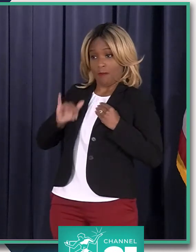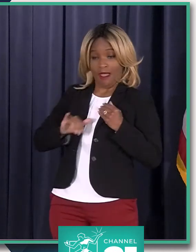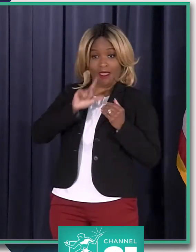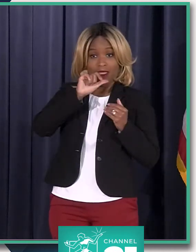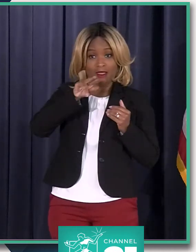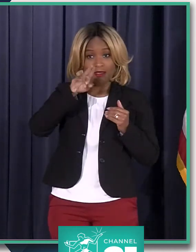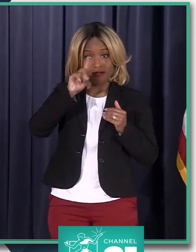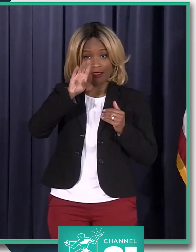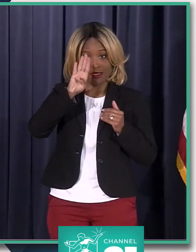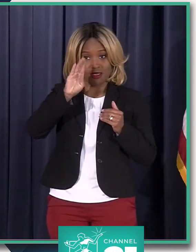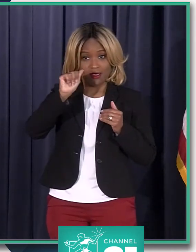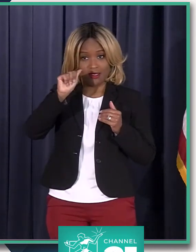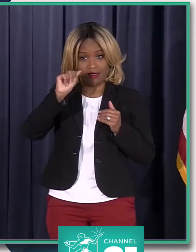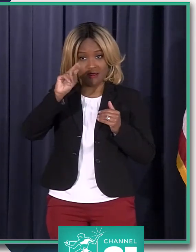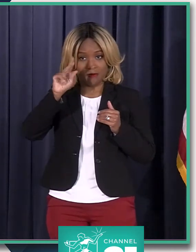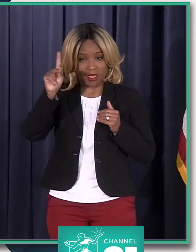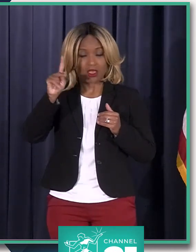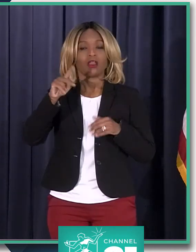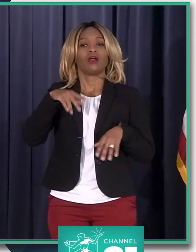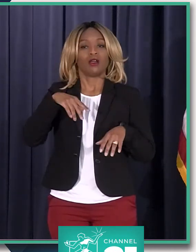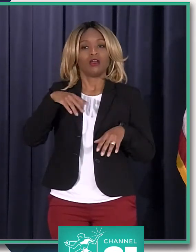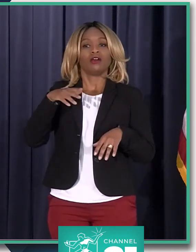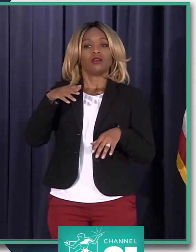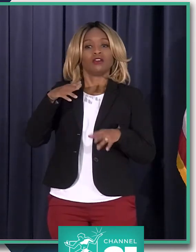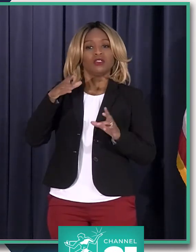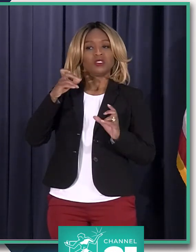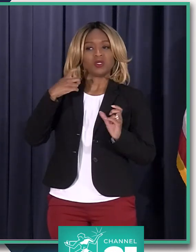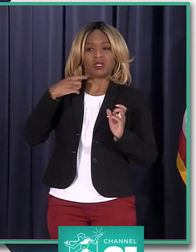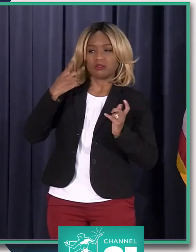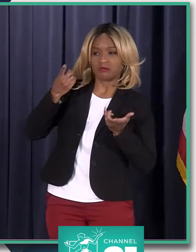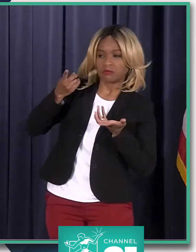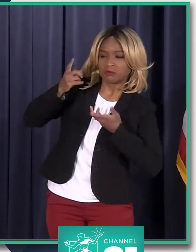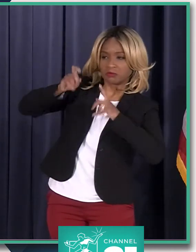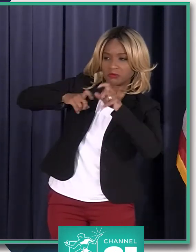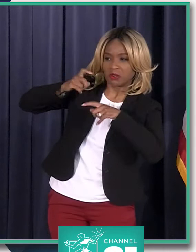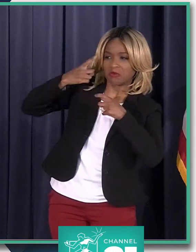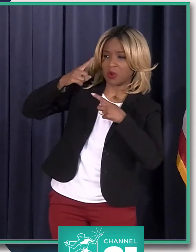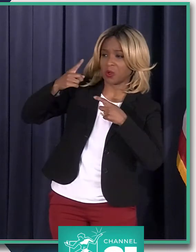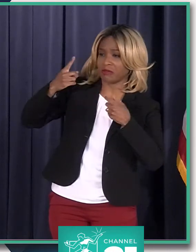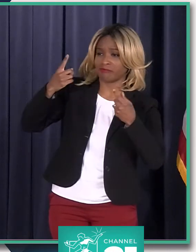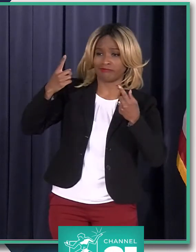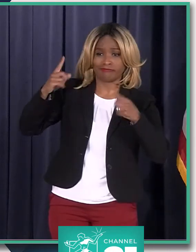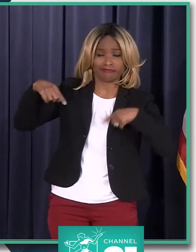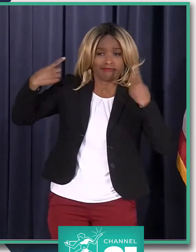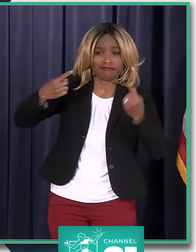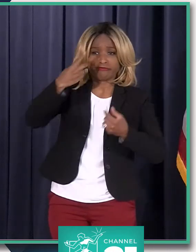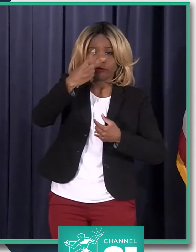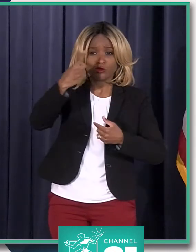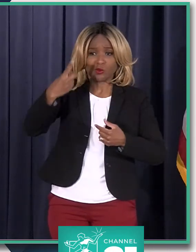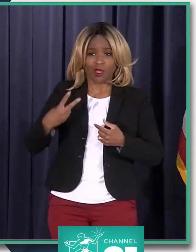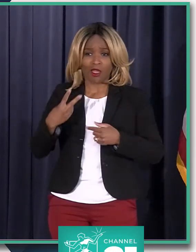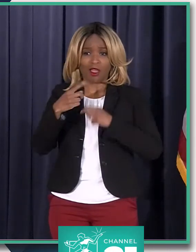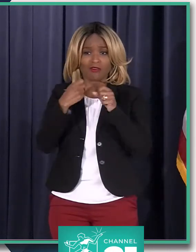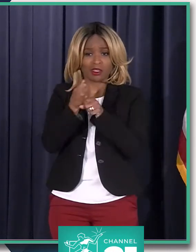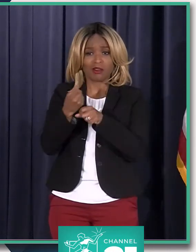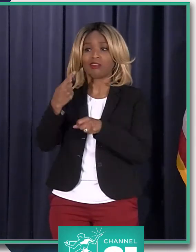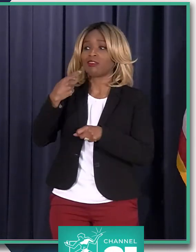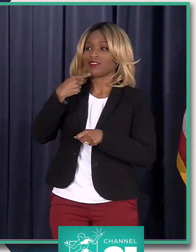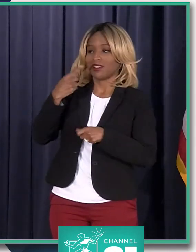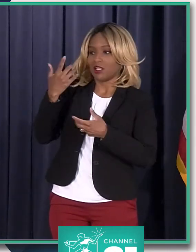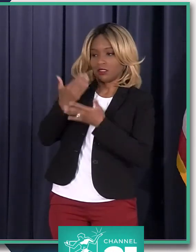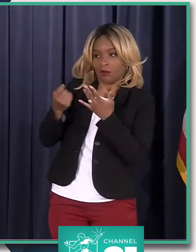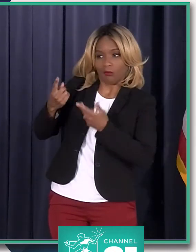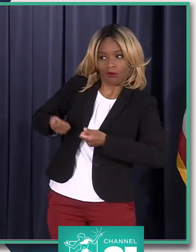Okay. And it's been purchased on the land bank. I've been inquiring for this for the past 2.5 years. They said it's occupied, but I know it's